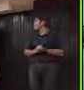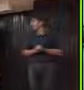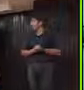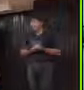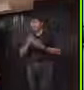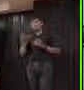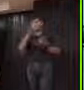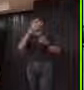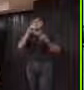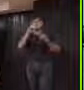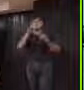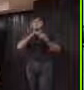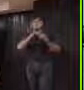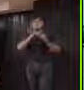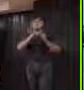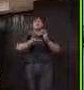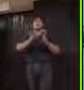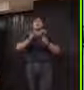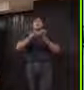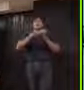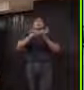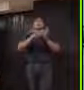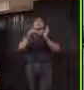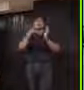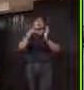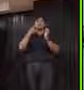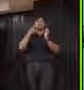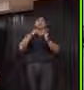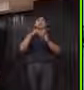Zoom chat. So if you could just please read that out. Yeah. Well.